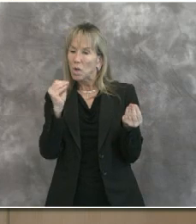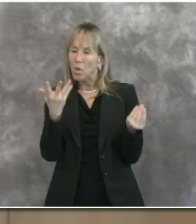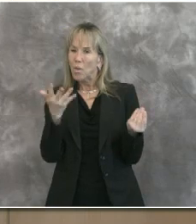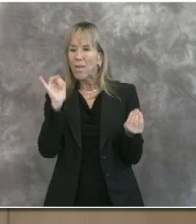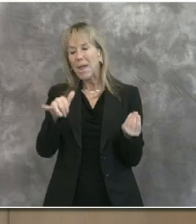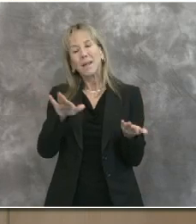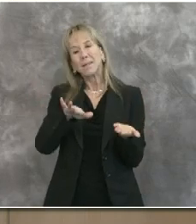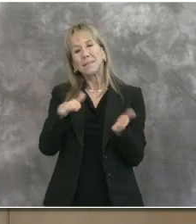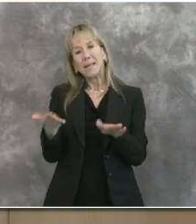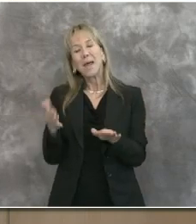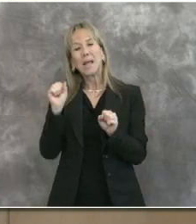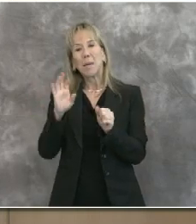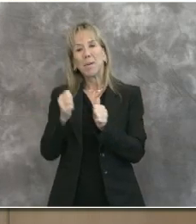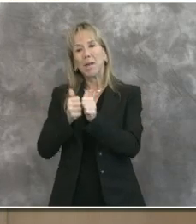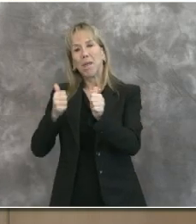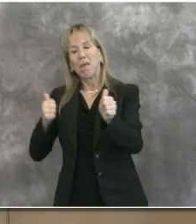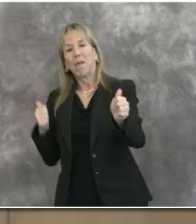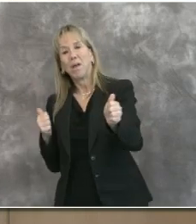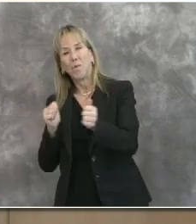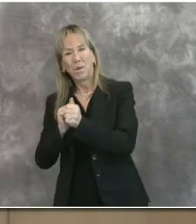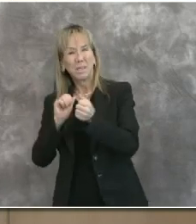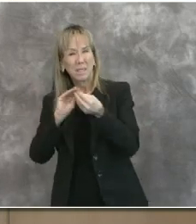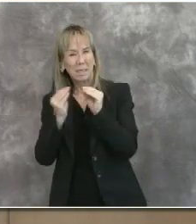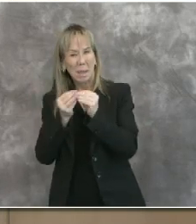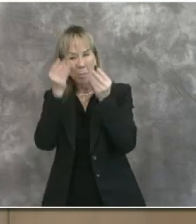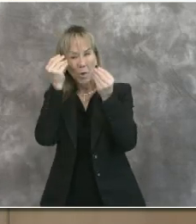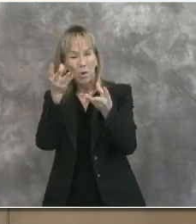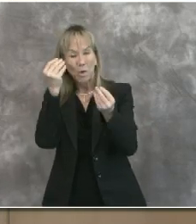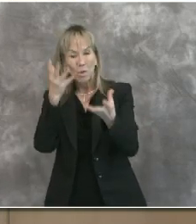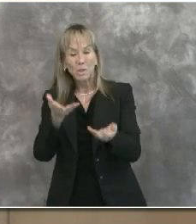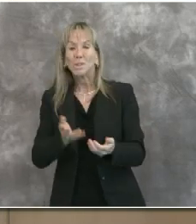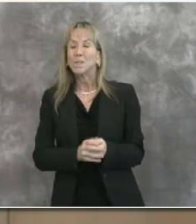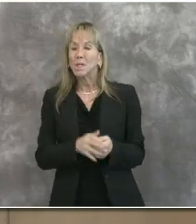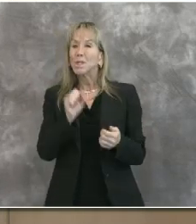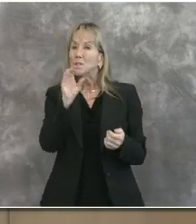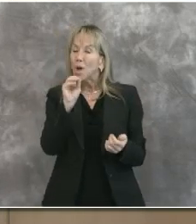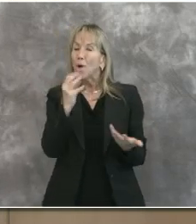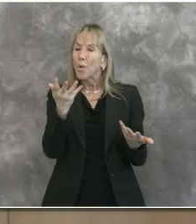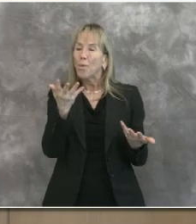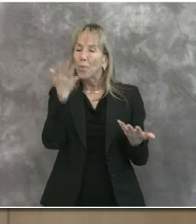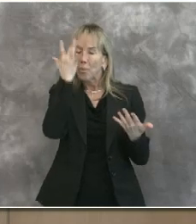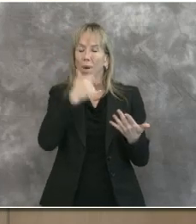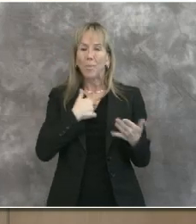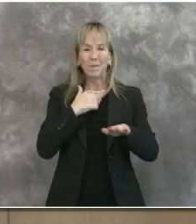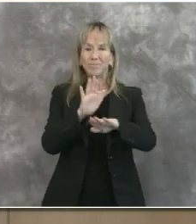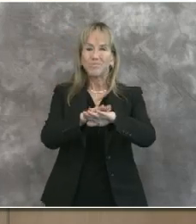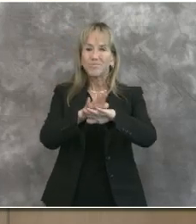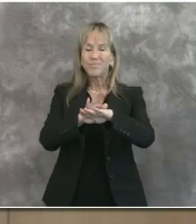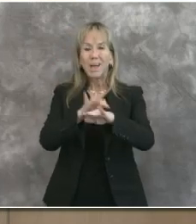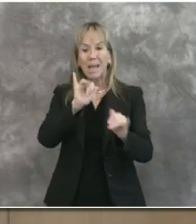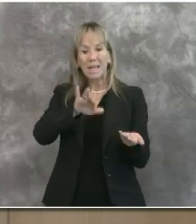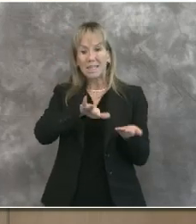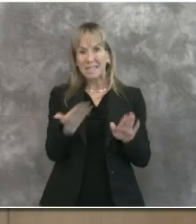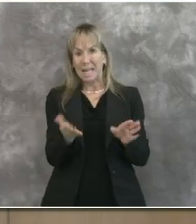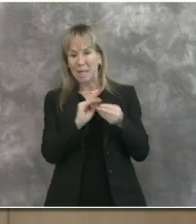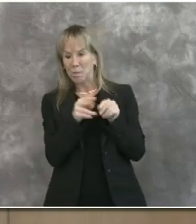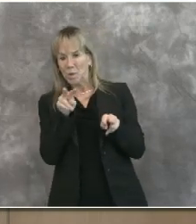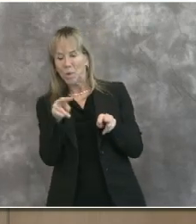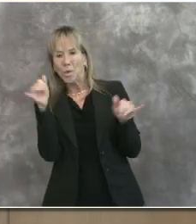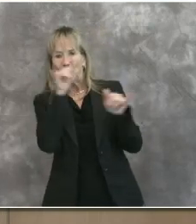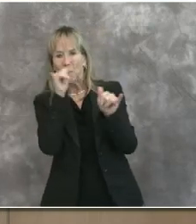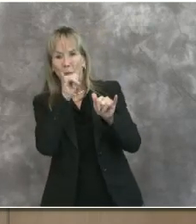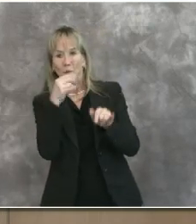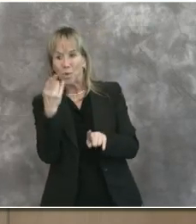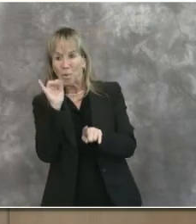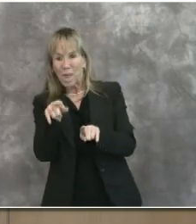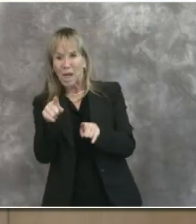a lagging indicator, which is why deaths specifically are not a indicator that's being